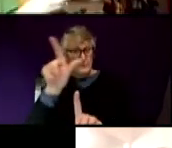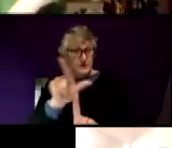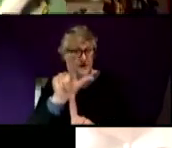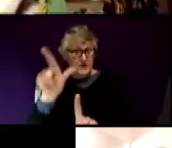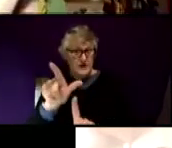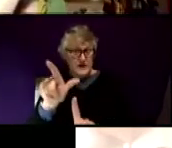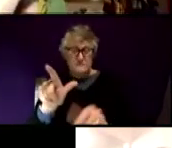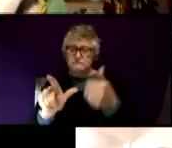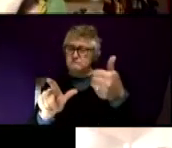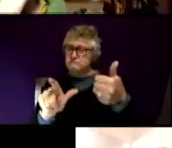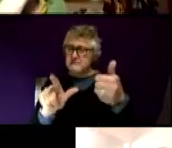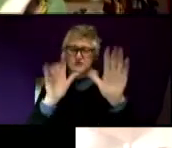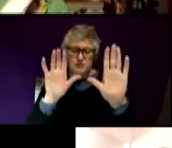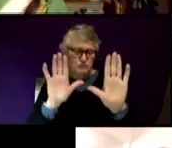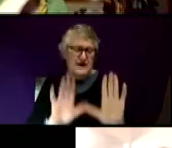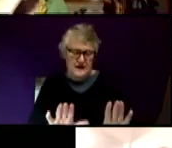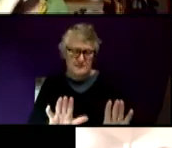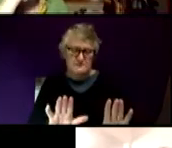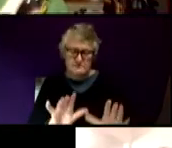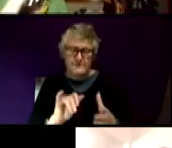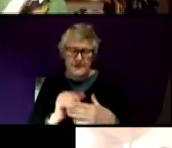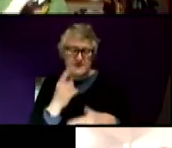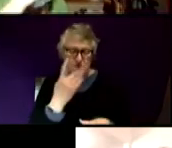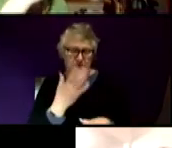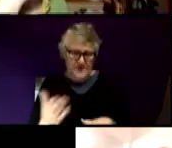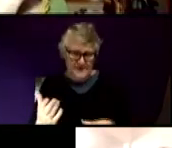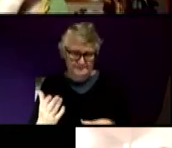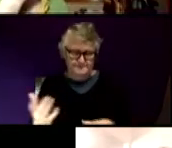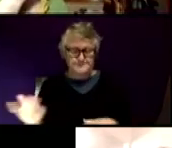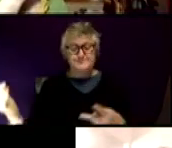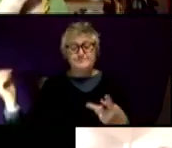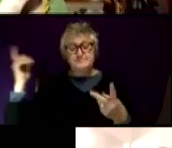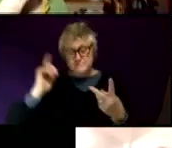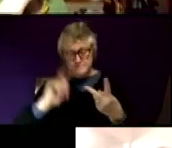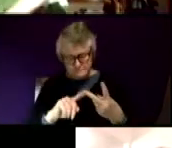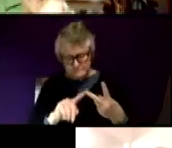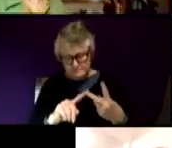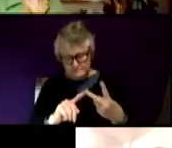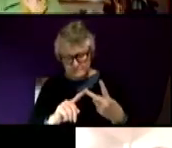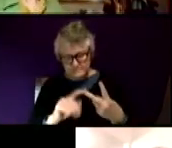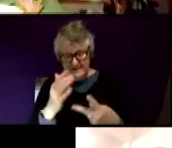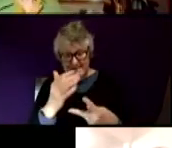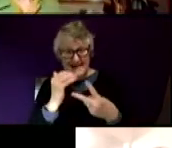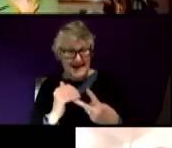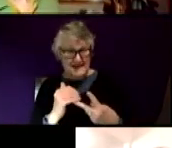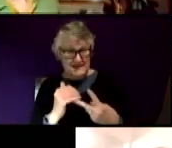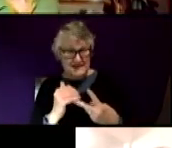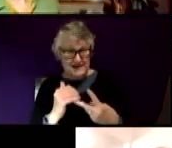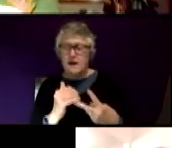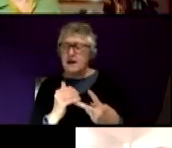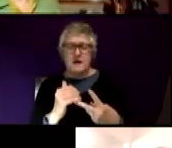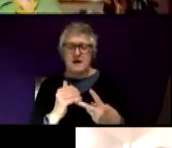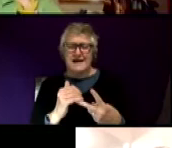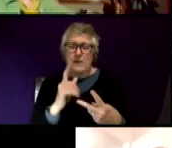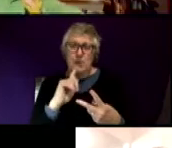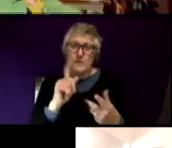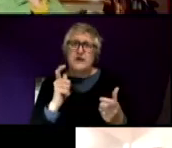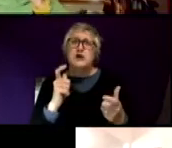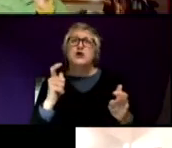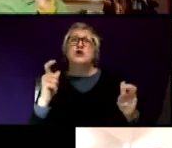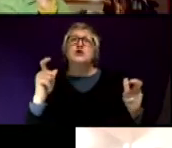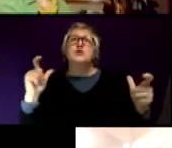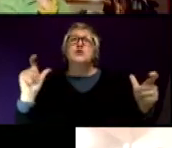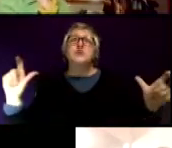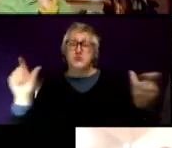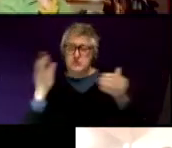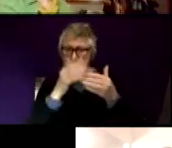So that's one thing. The next thing is, and this is just going to be huge as we're going forward,